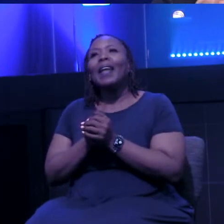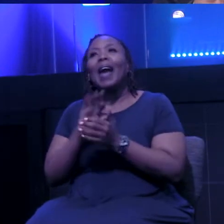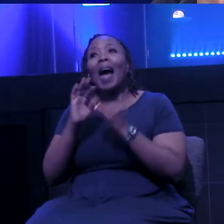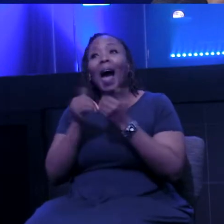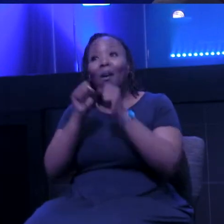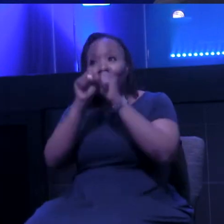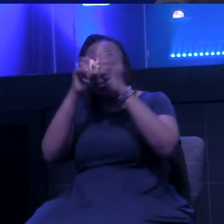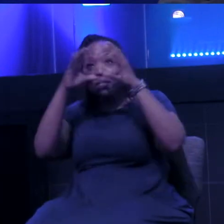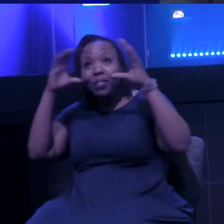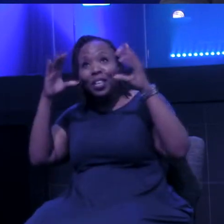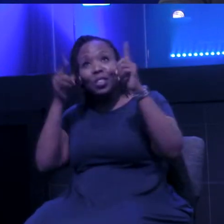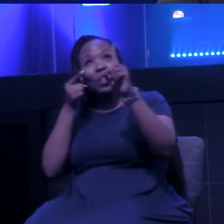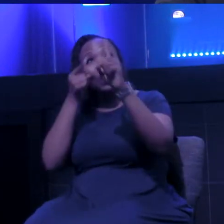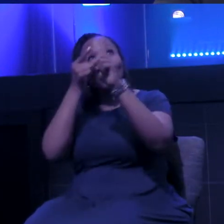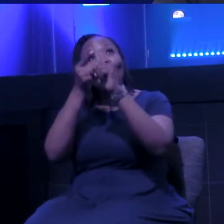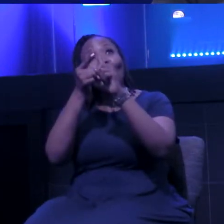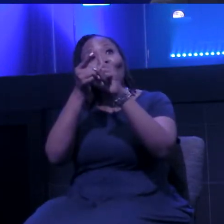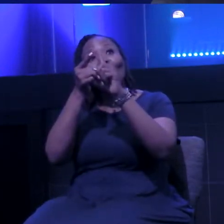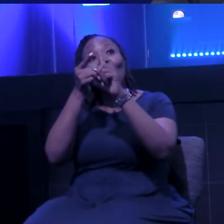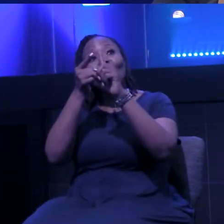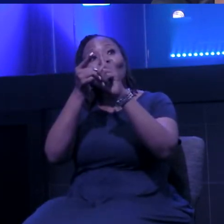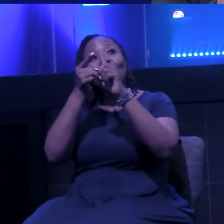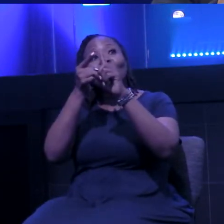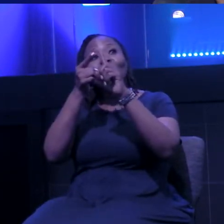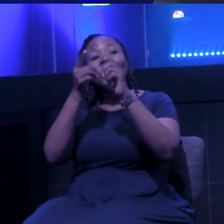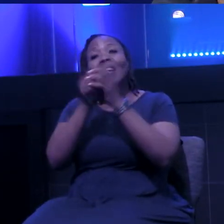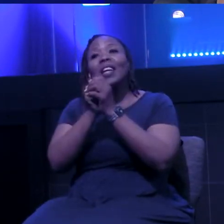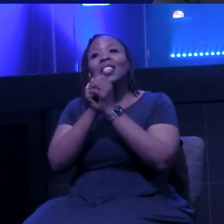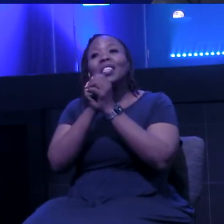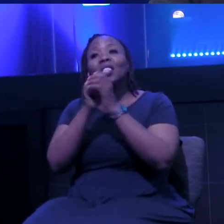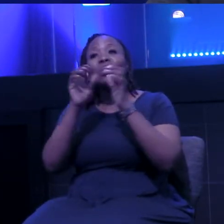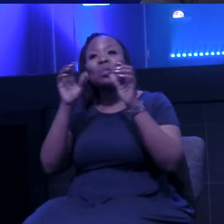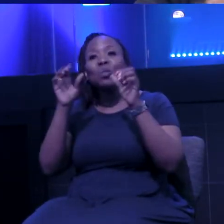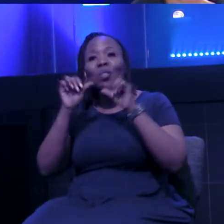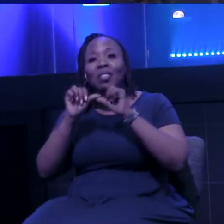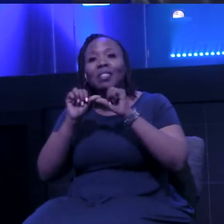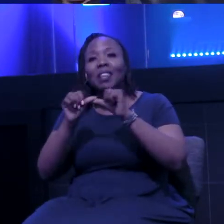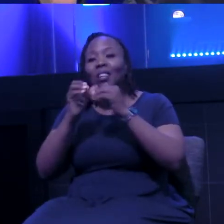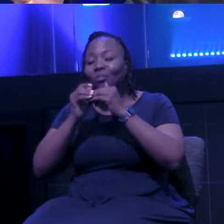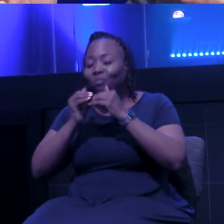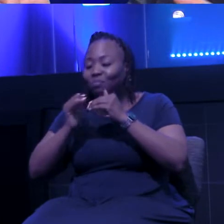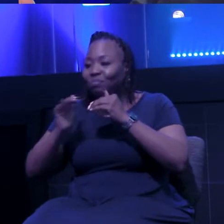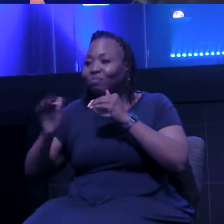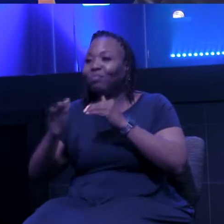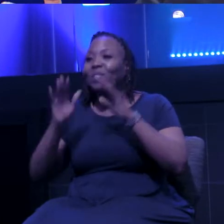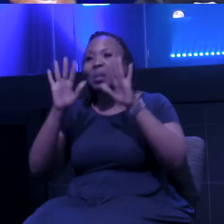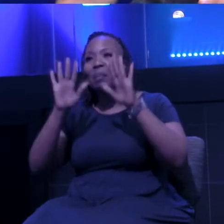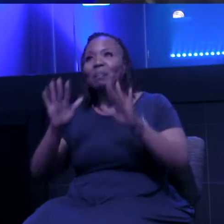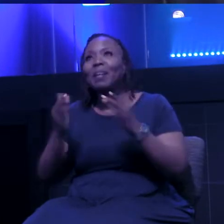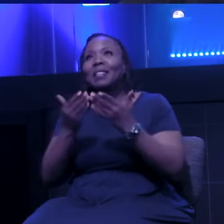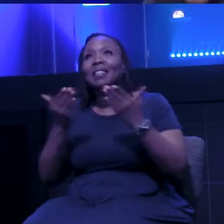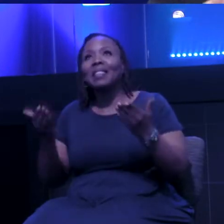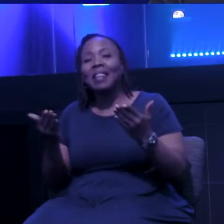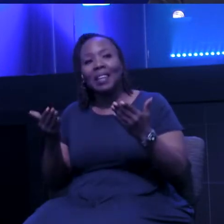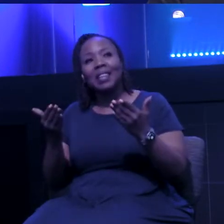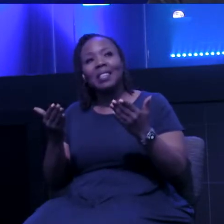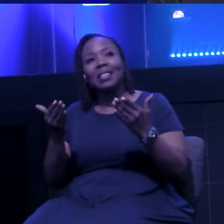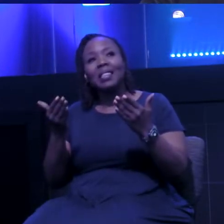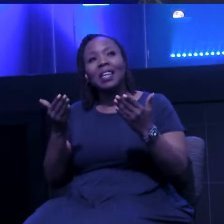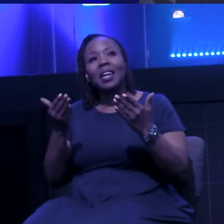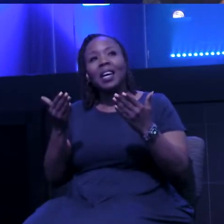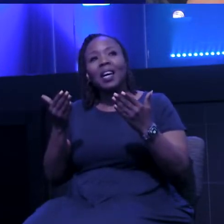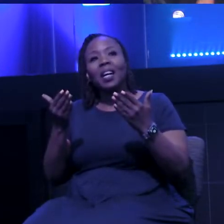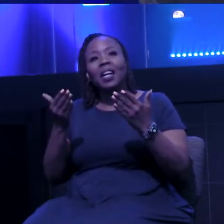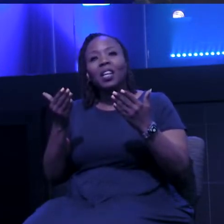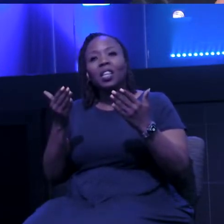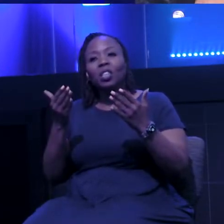is to expand the amazing things that God is doing here, expand to Pompano Beach to reach the lost,